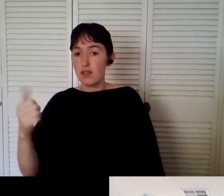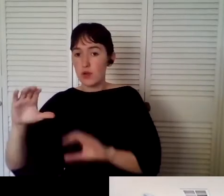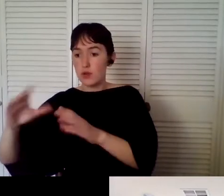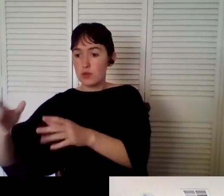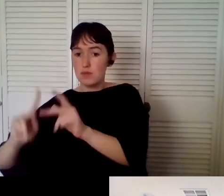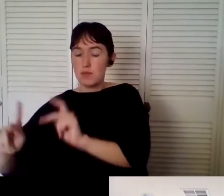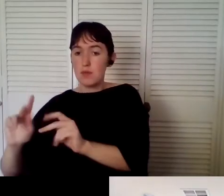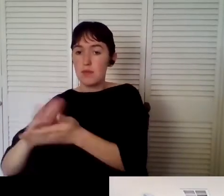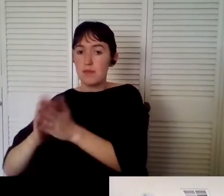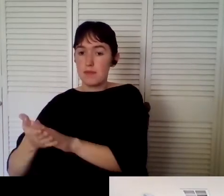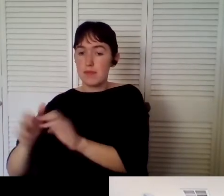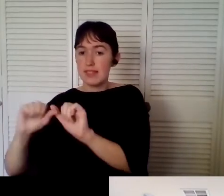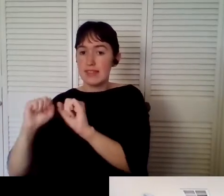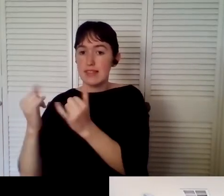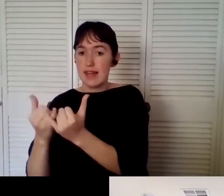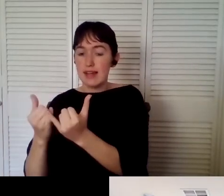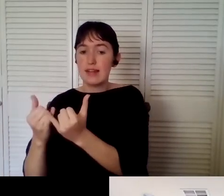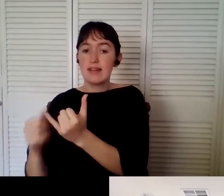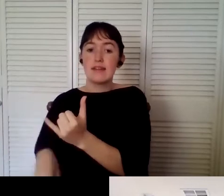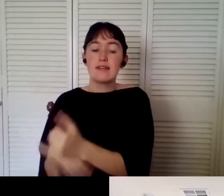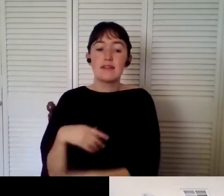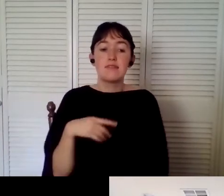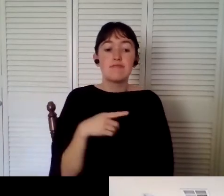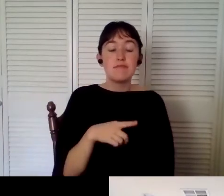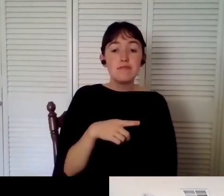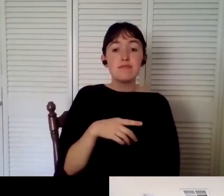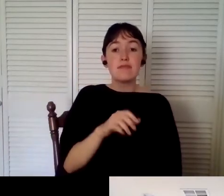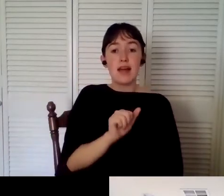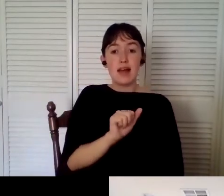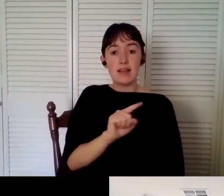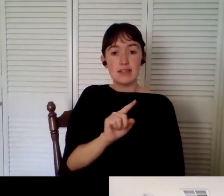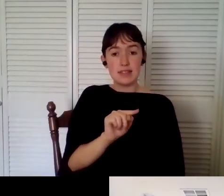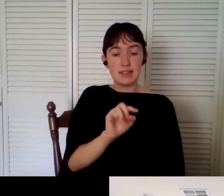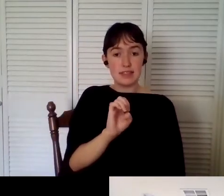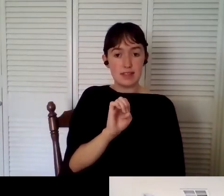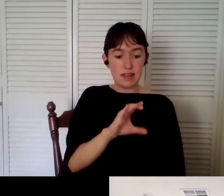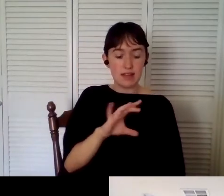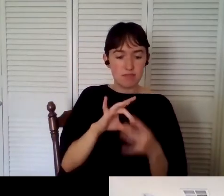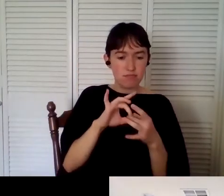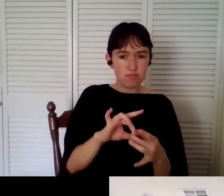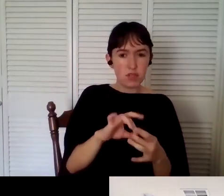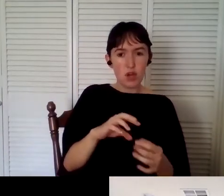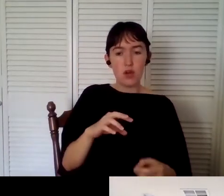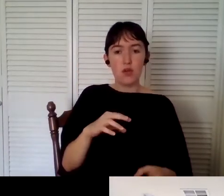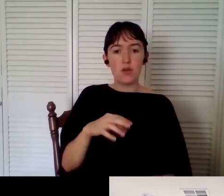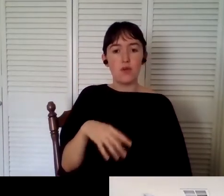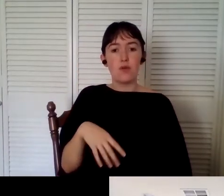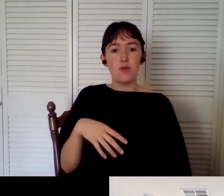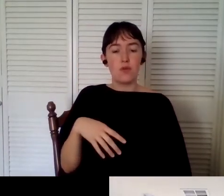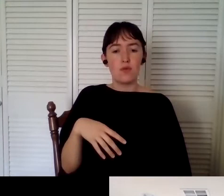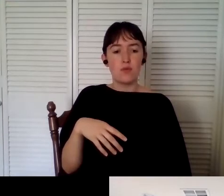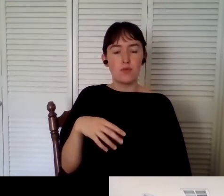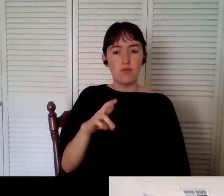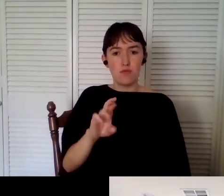Maya attached religious significance to the atlatl as opposed to the bow. So they felt a greater compulsion